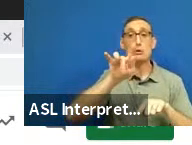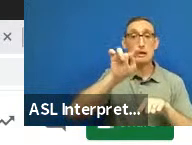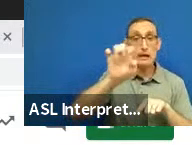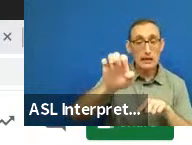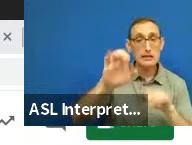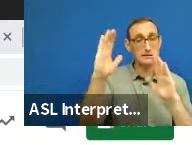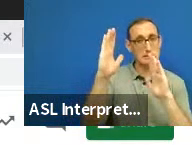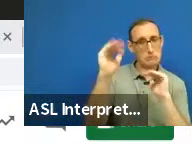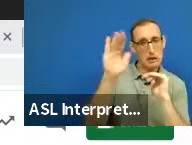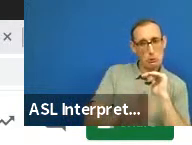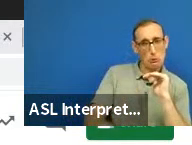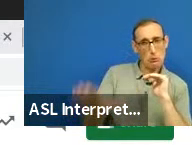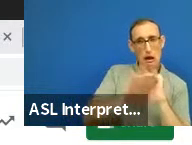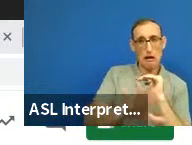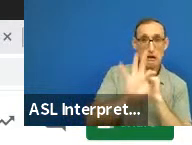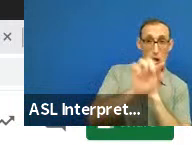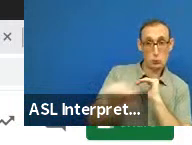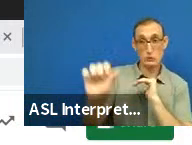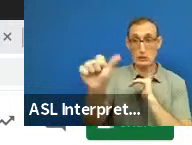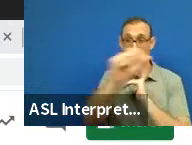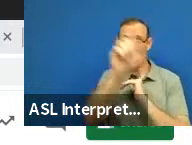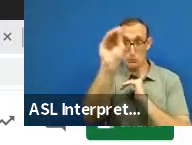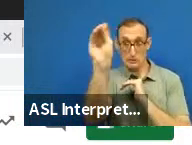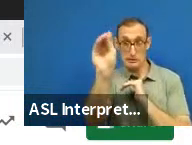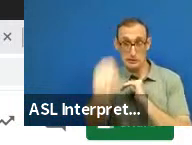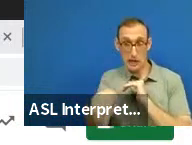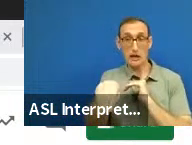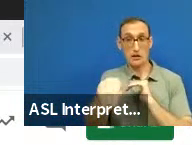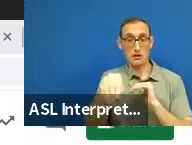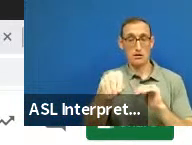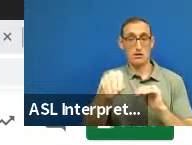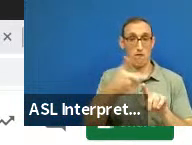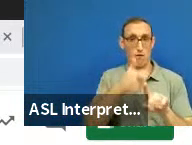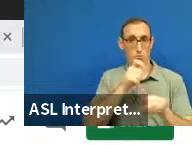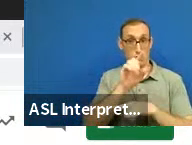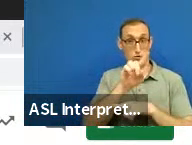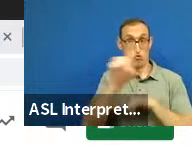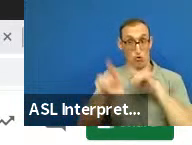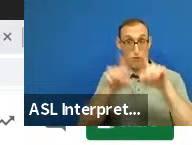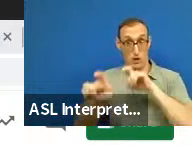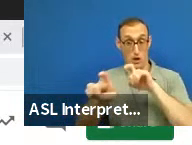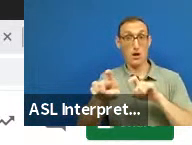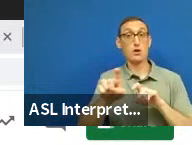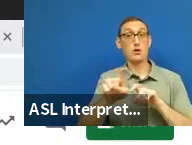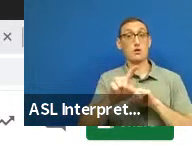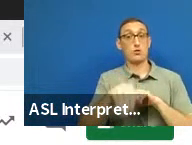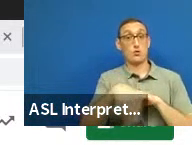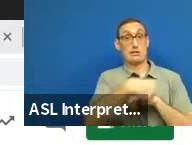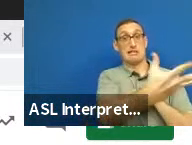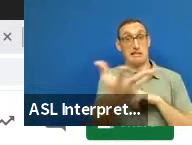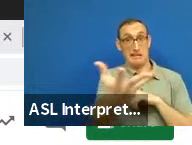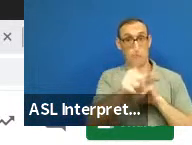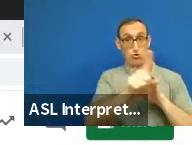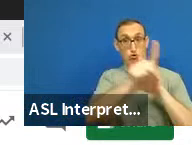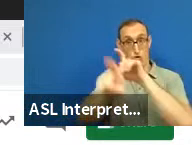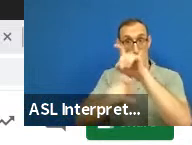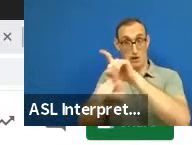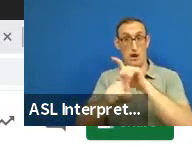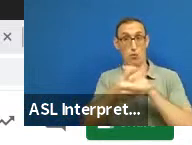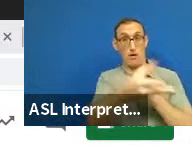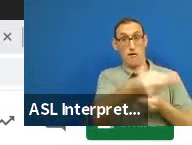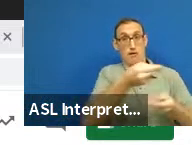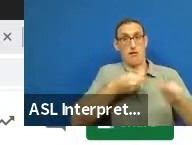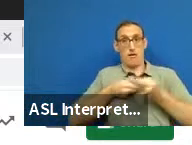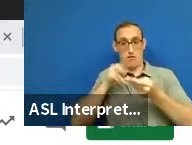be somewhere between 9 and 10%. And so even when we get this survey back from that type of inquiry, know